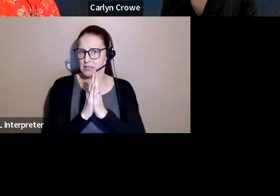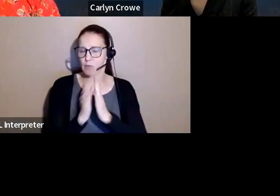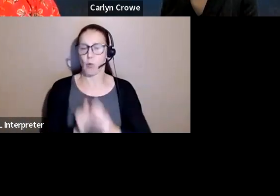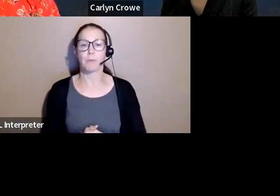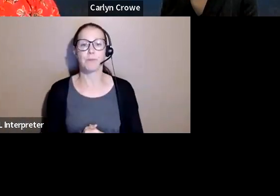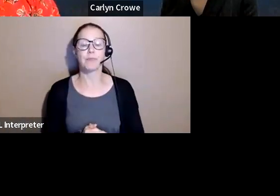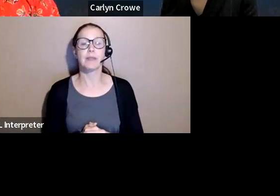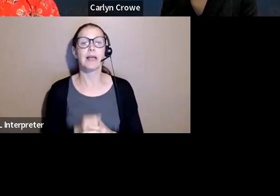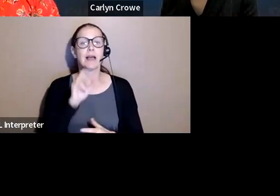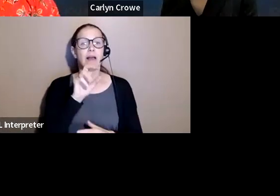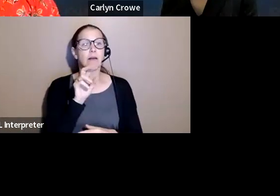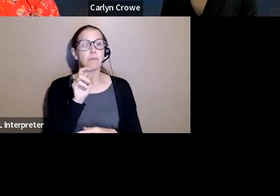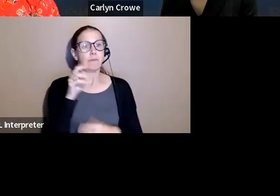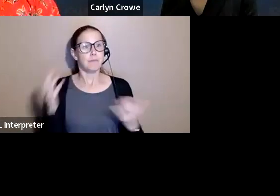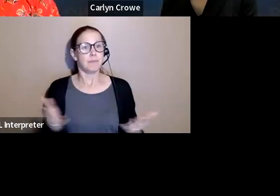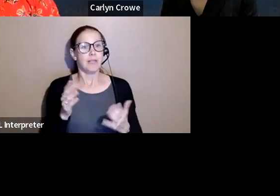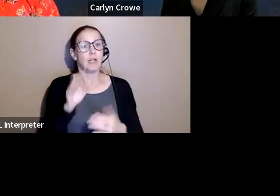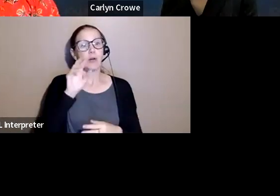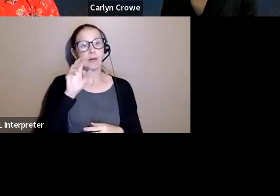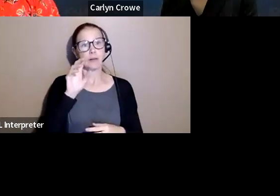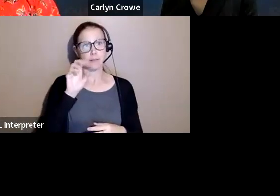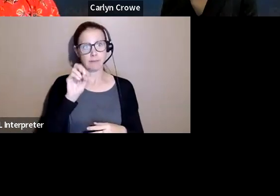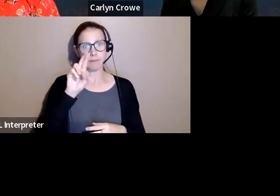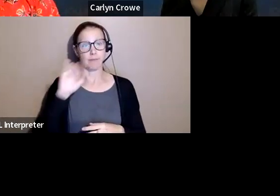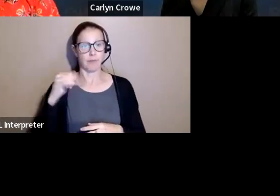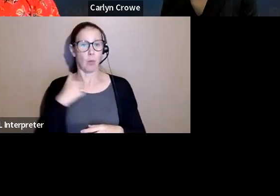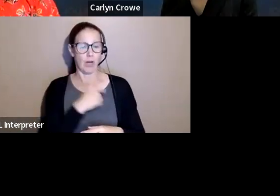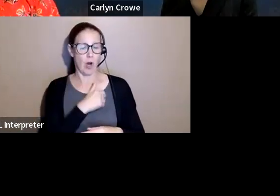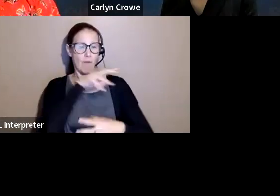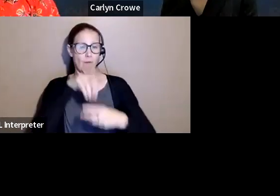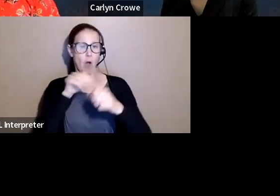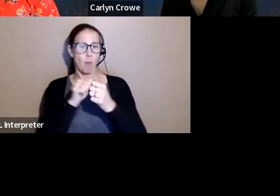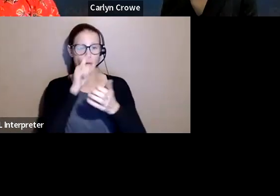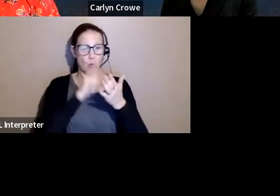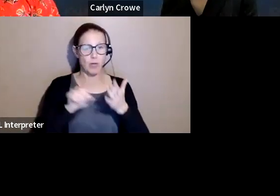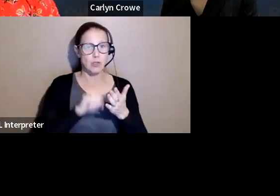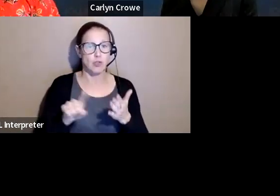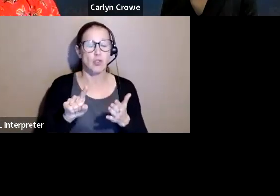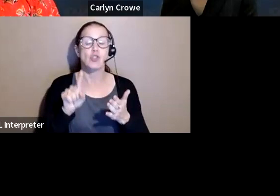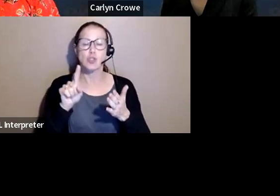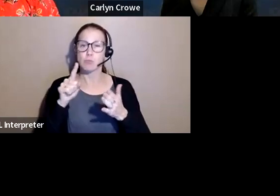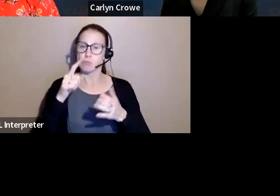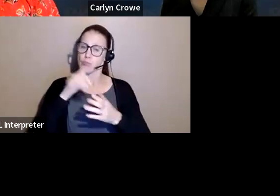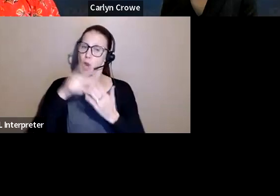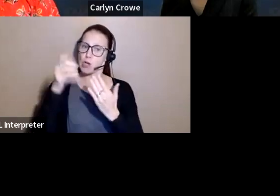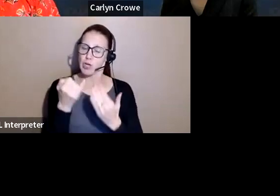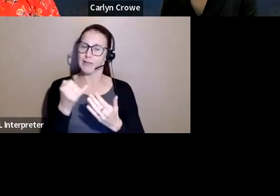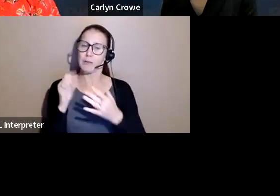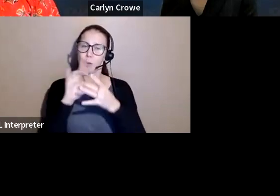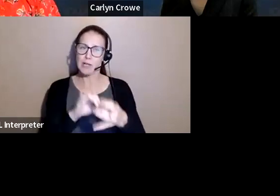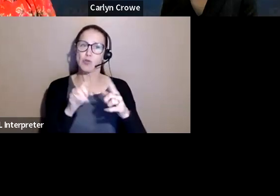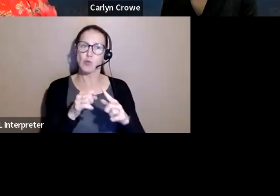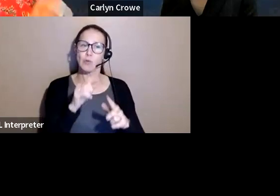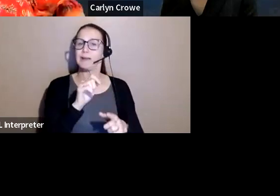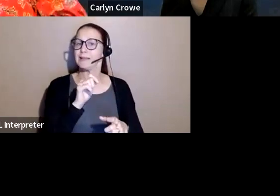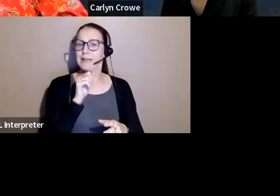at DRI, we are engaged in a research project about involuntary discharge, and we're specifically focused on